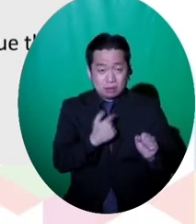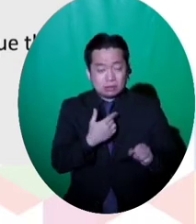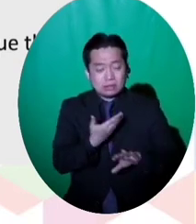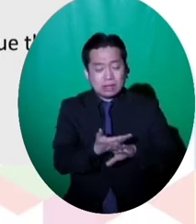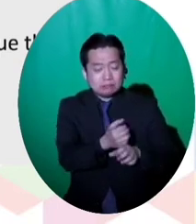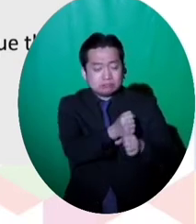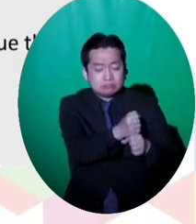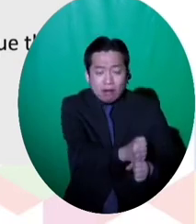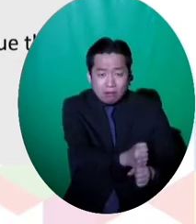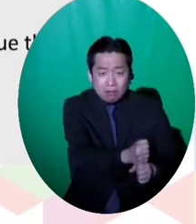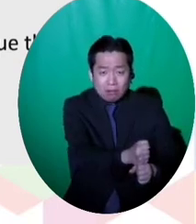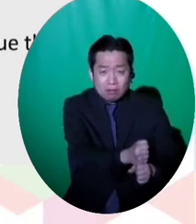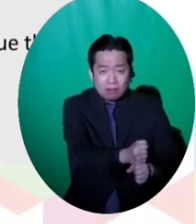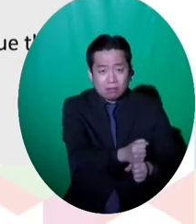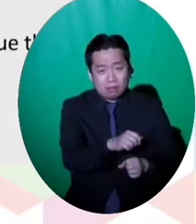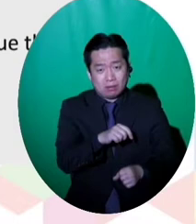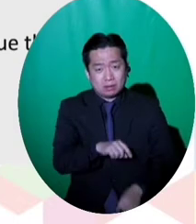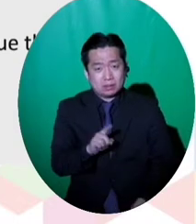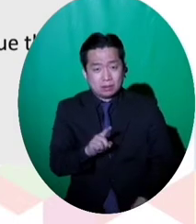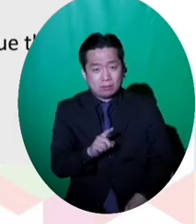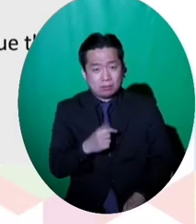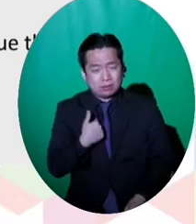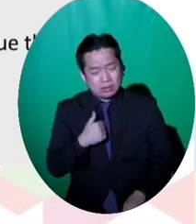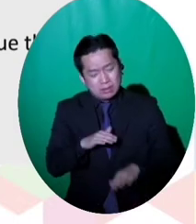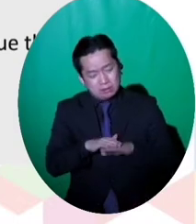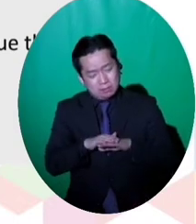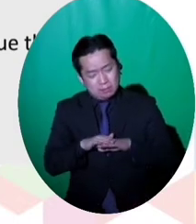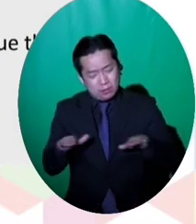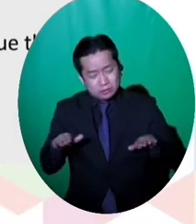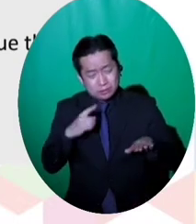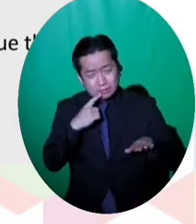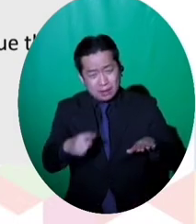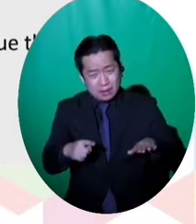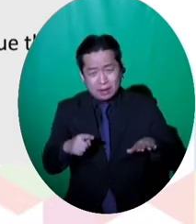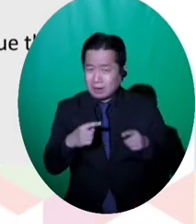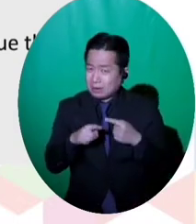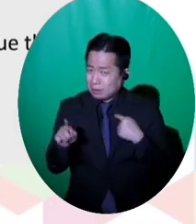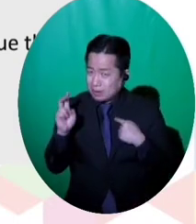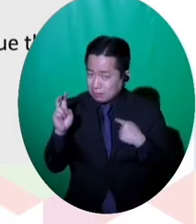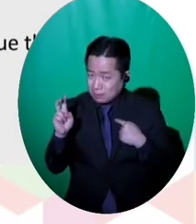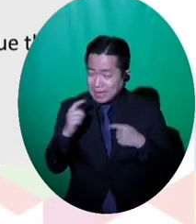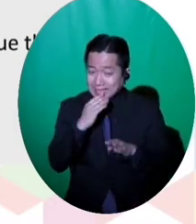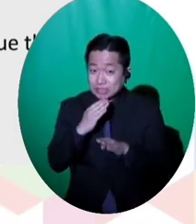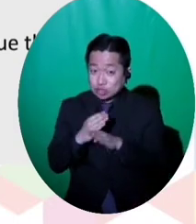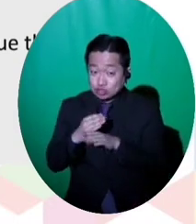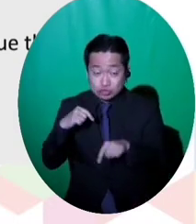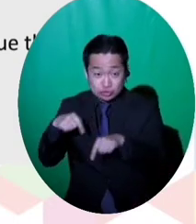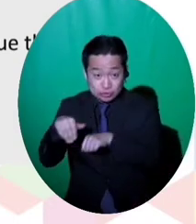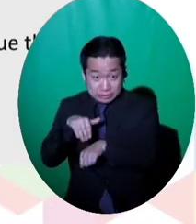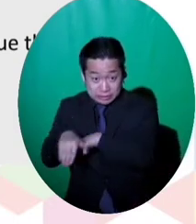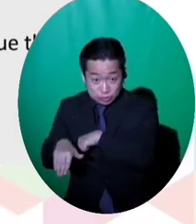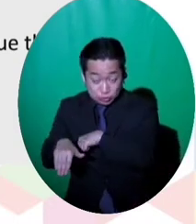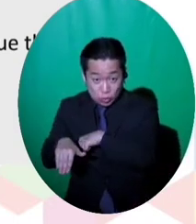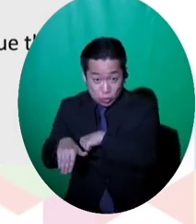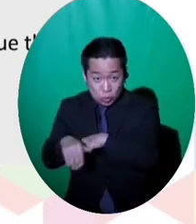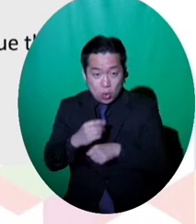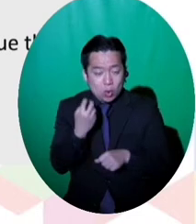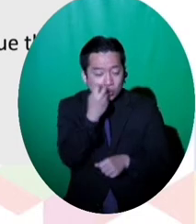out of democracy. But in fact, care starts from everyone's interdependence.